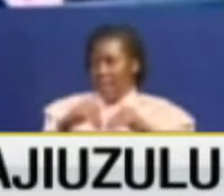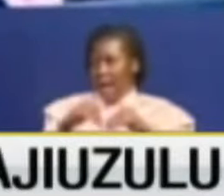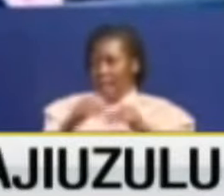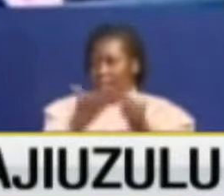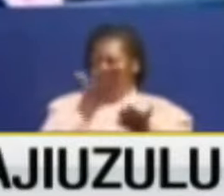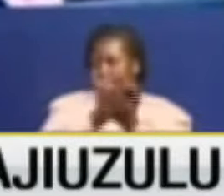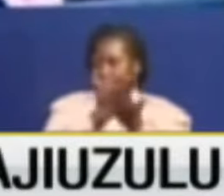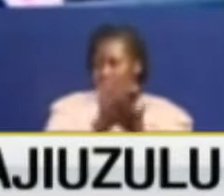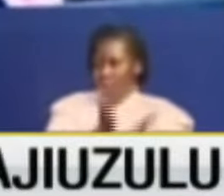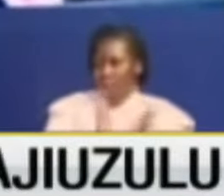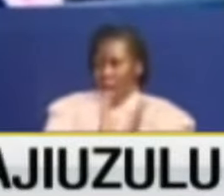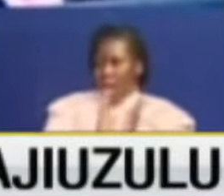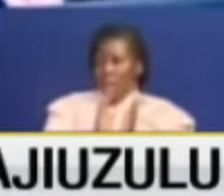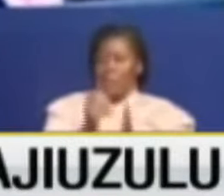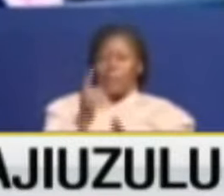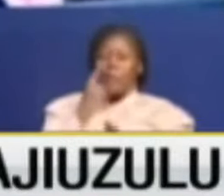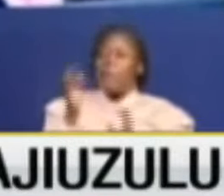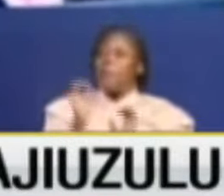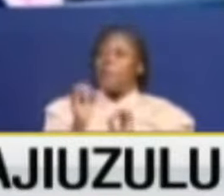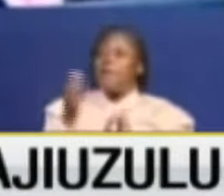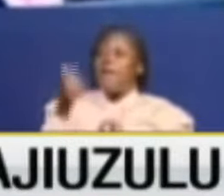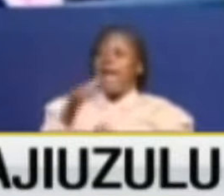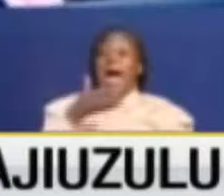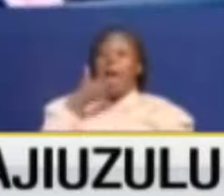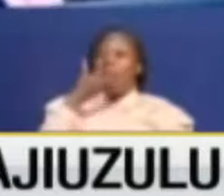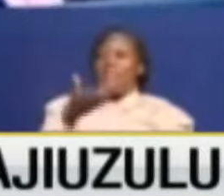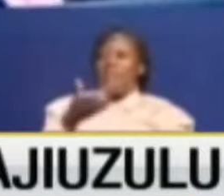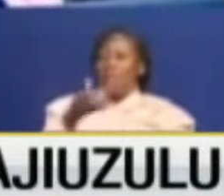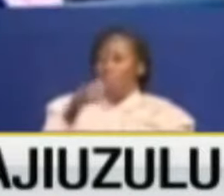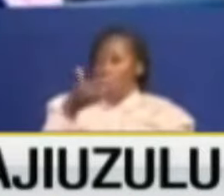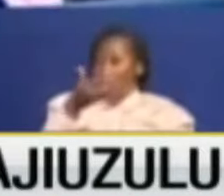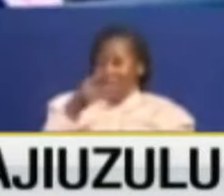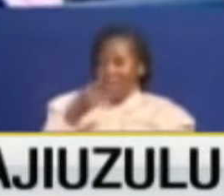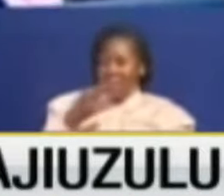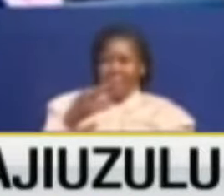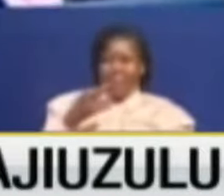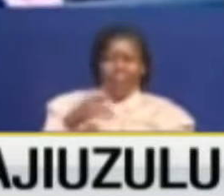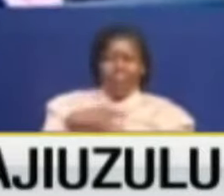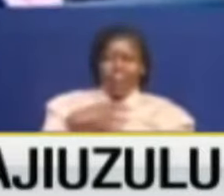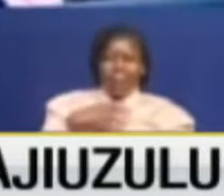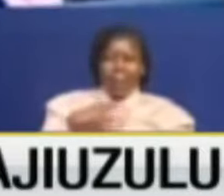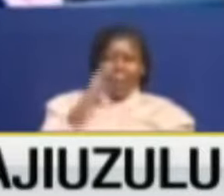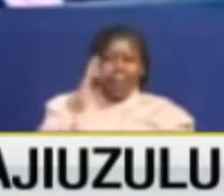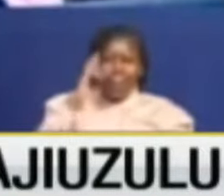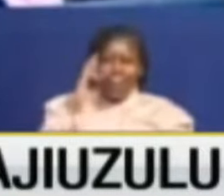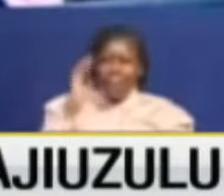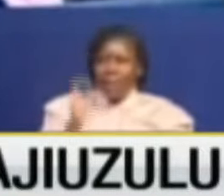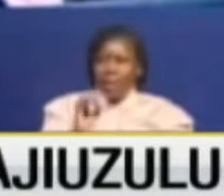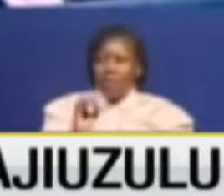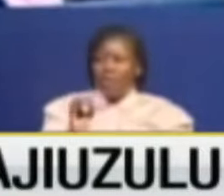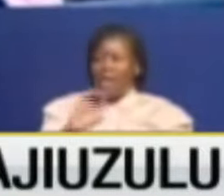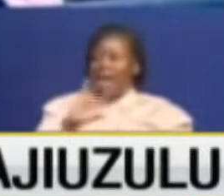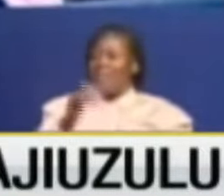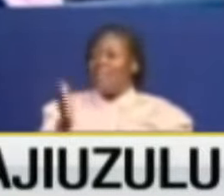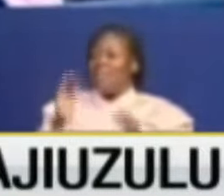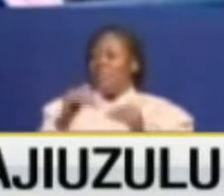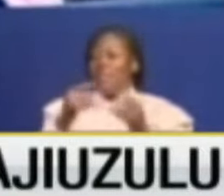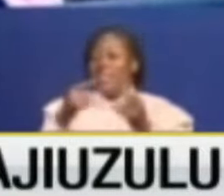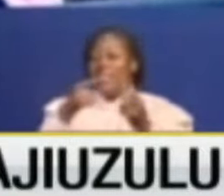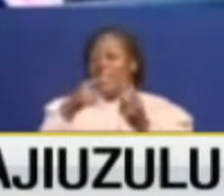you. You will not see any answer or any resolution of the county assembly to any of these 2